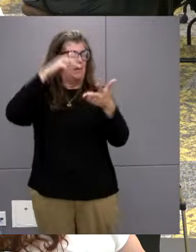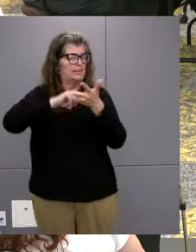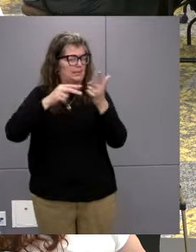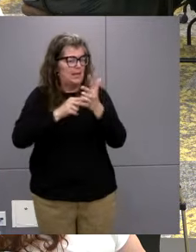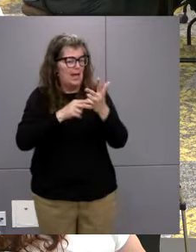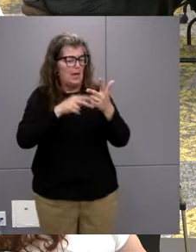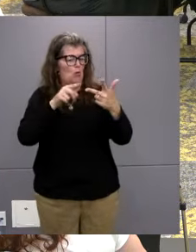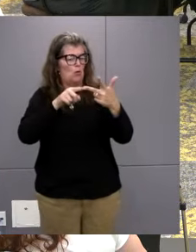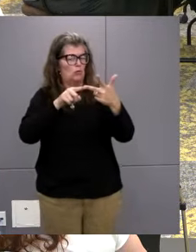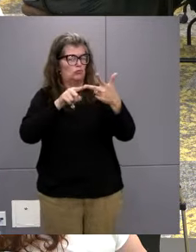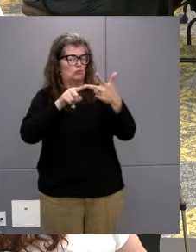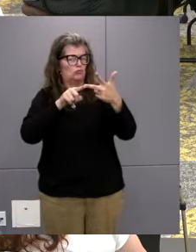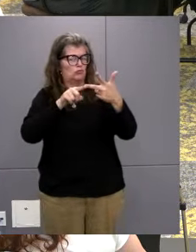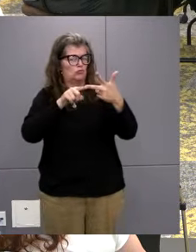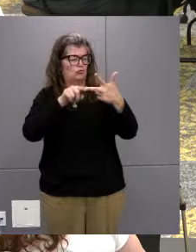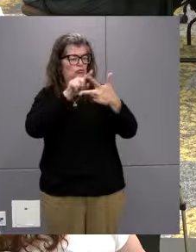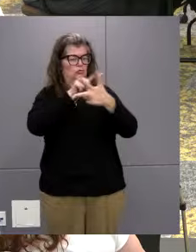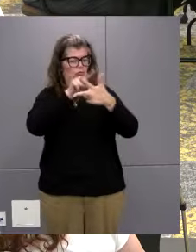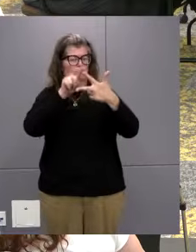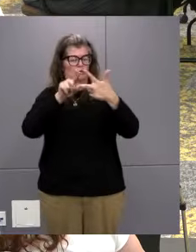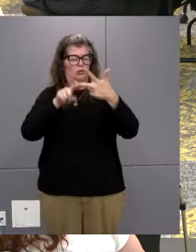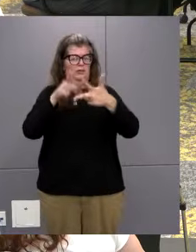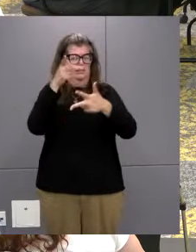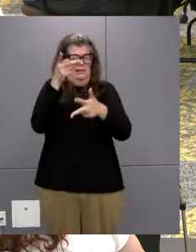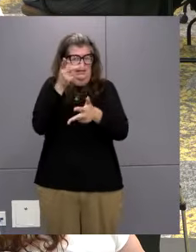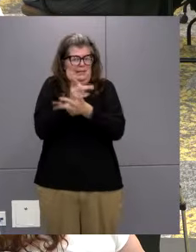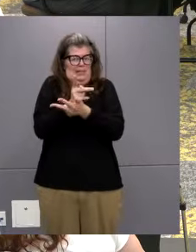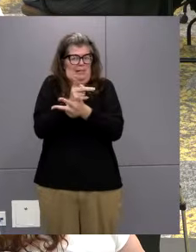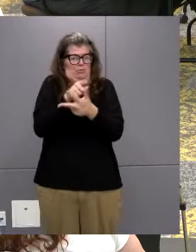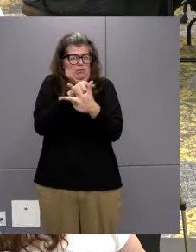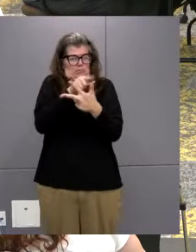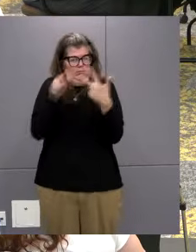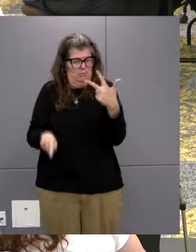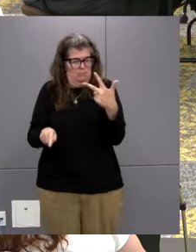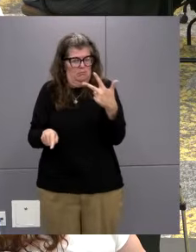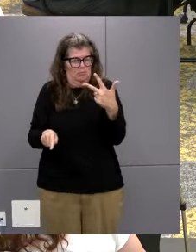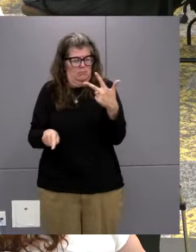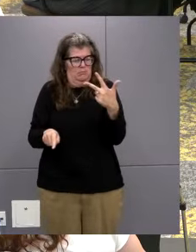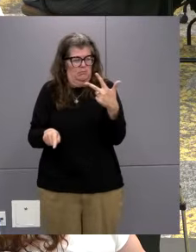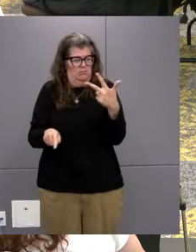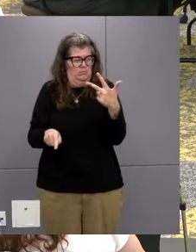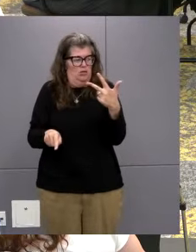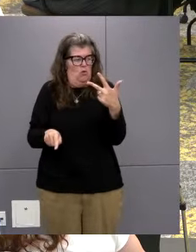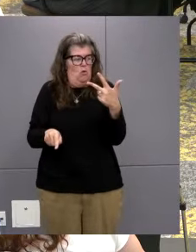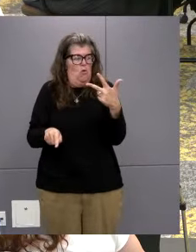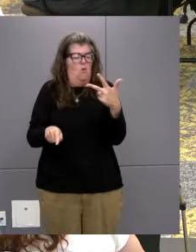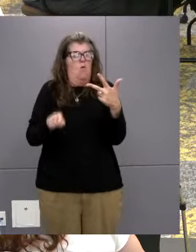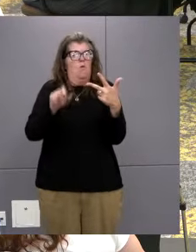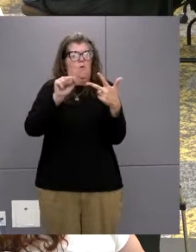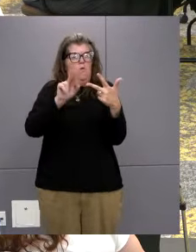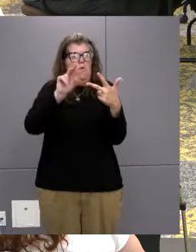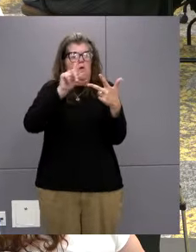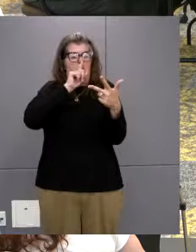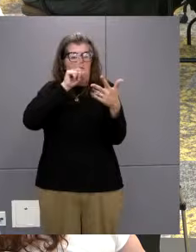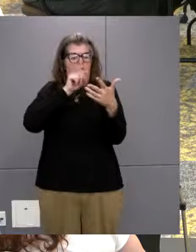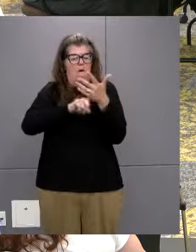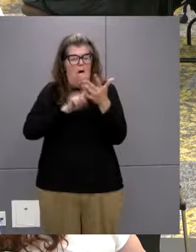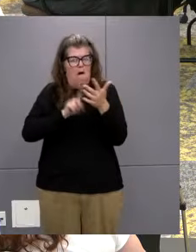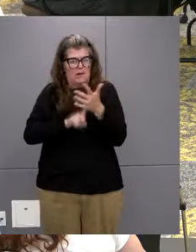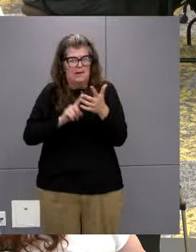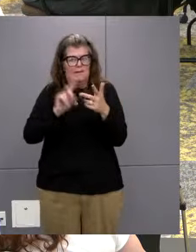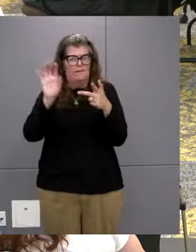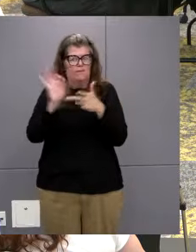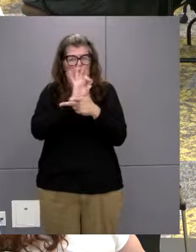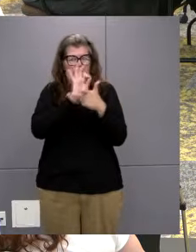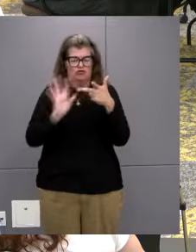to retain those 3 committees, as Santino said, with the audit functions within the Finance Committee.